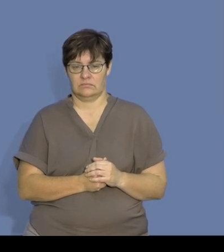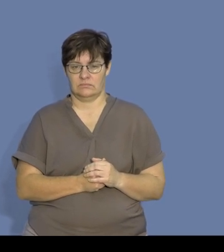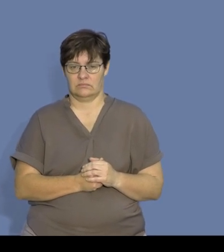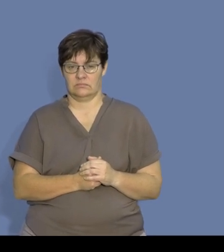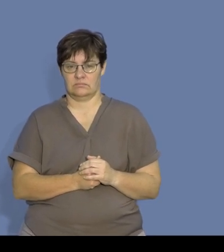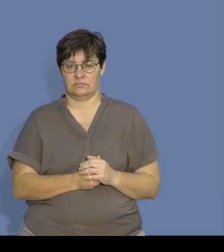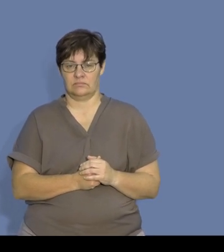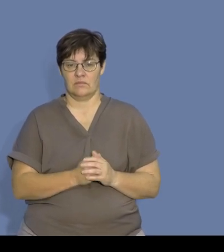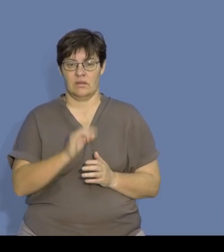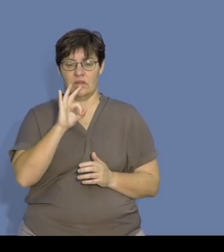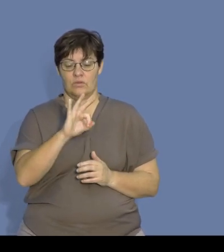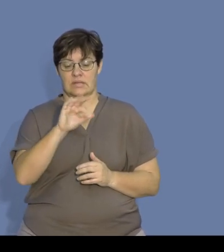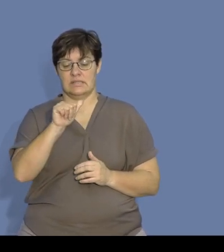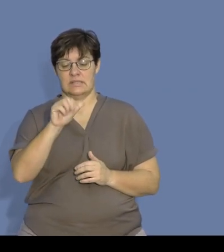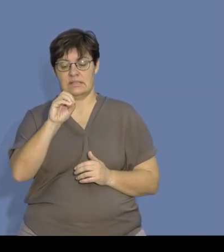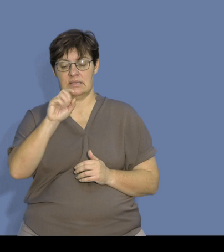Okay,